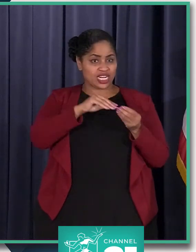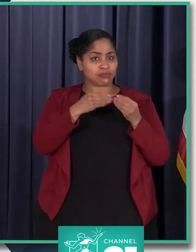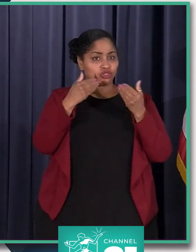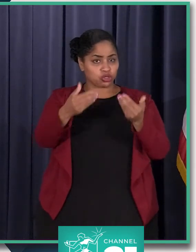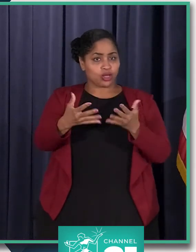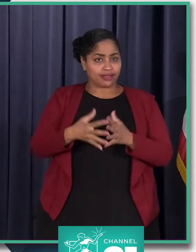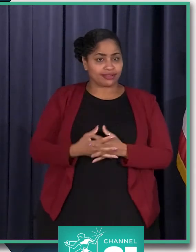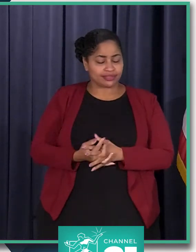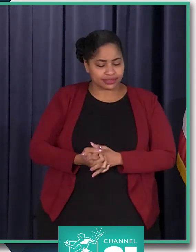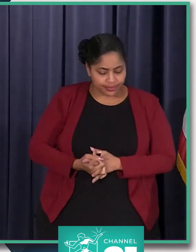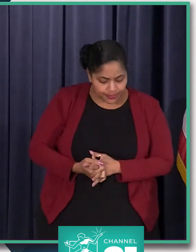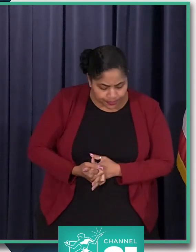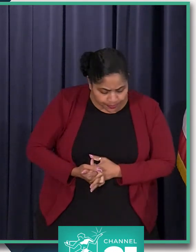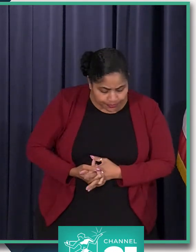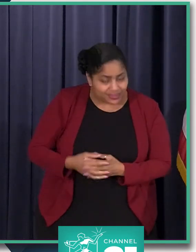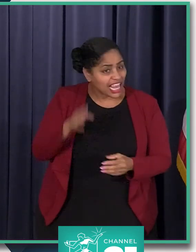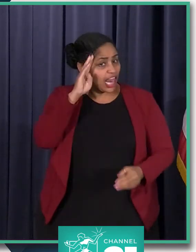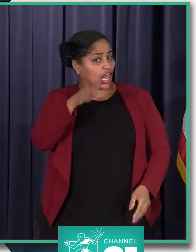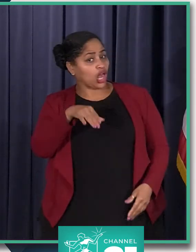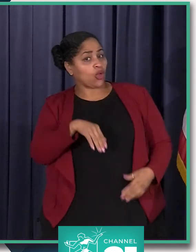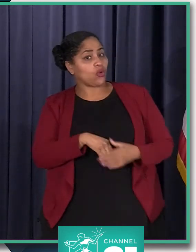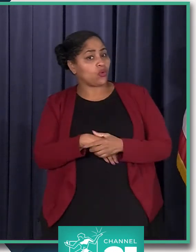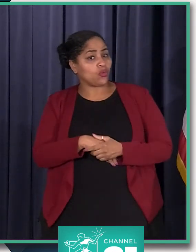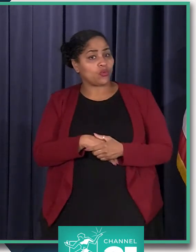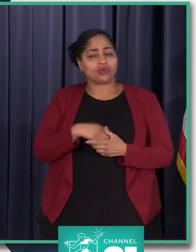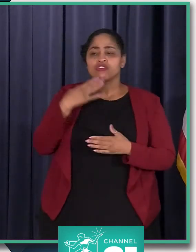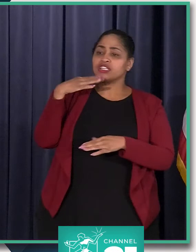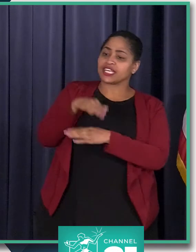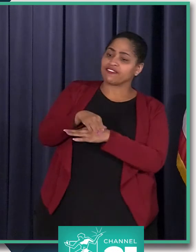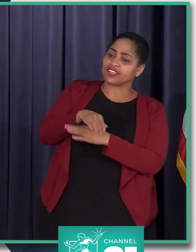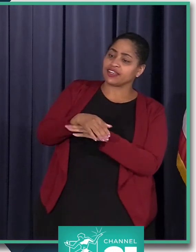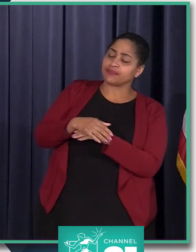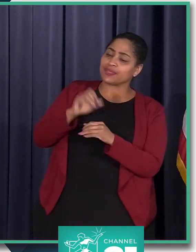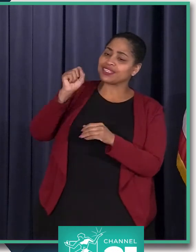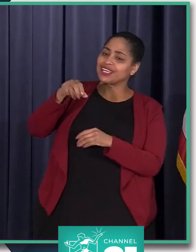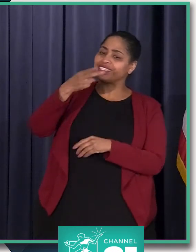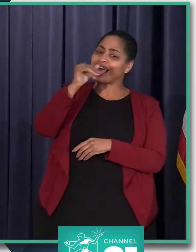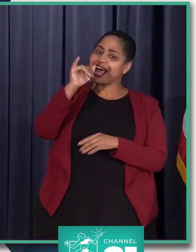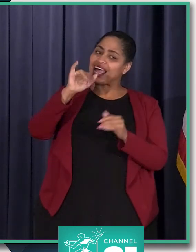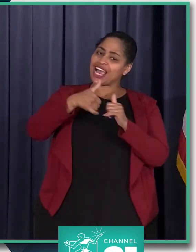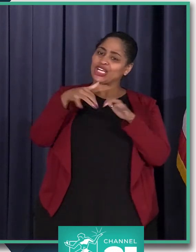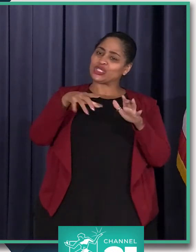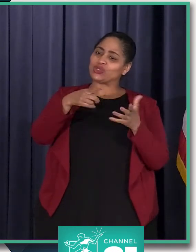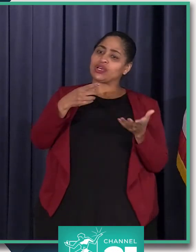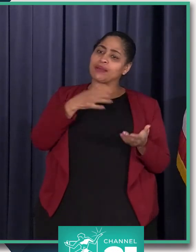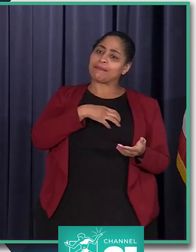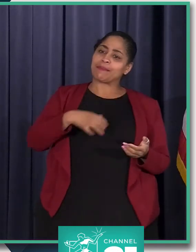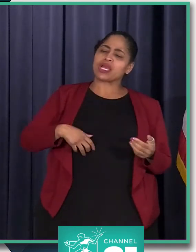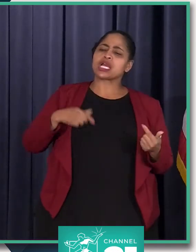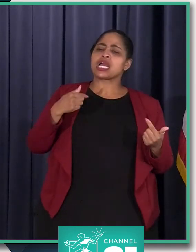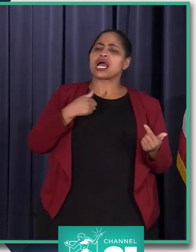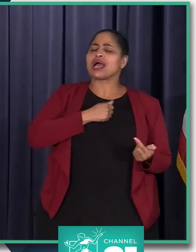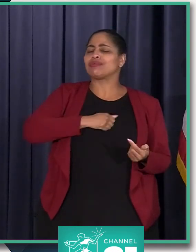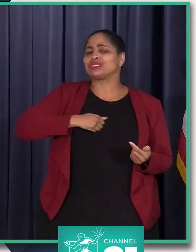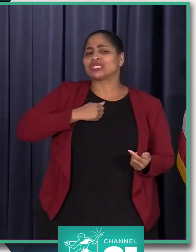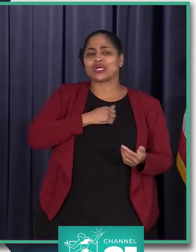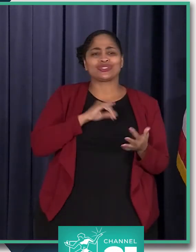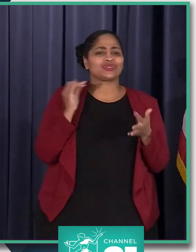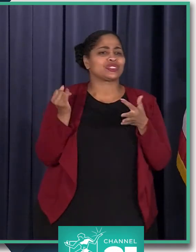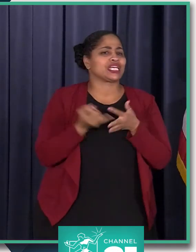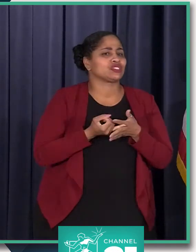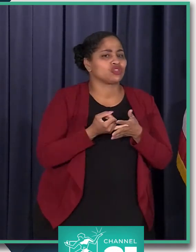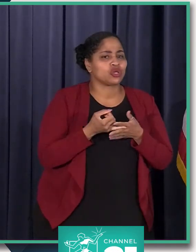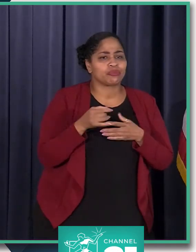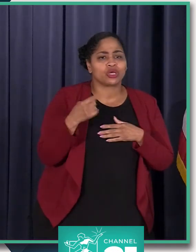up. Hello. Okay, good evening. Yes. Hi. How you doing, Good. Mayor? I'm sorry to interrupt because